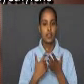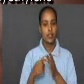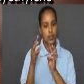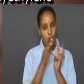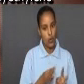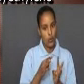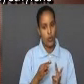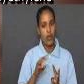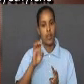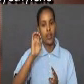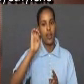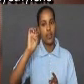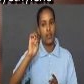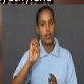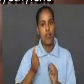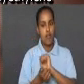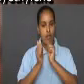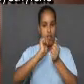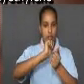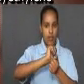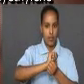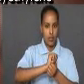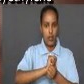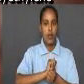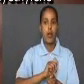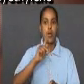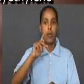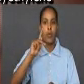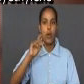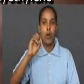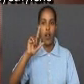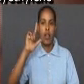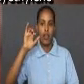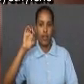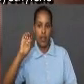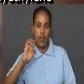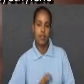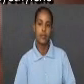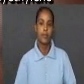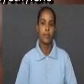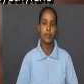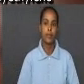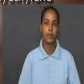way, ethylene is converted into polyethylene.